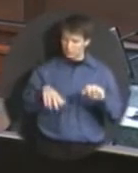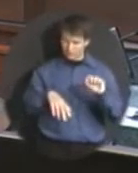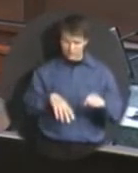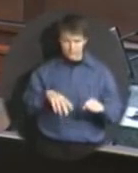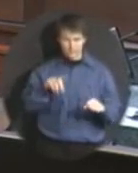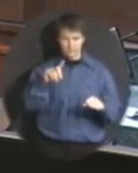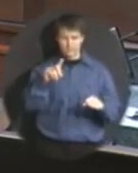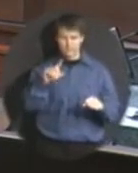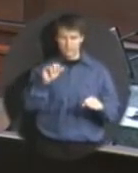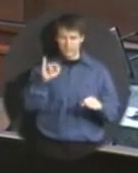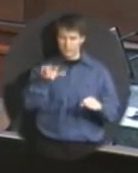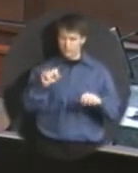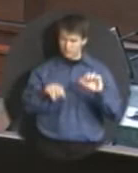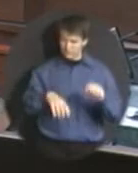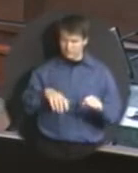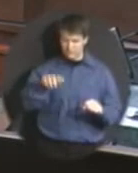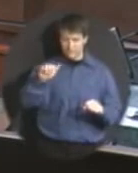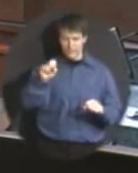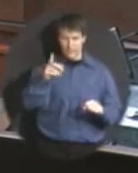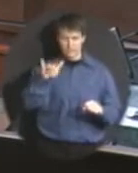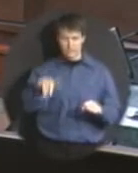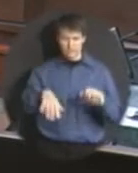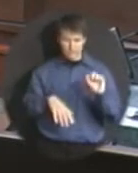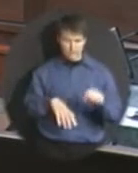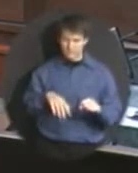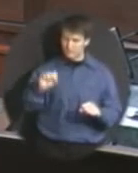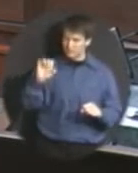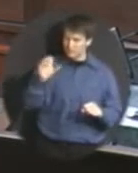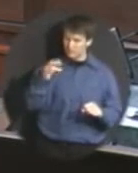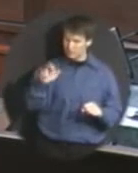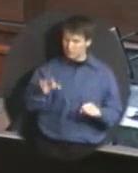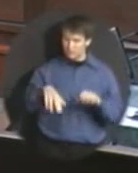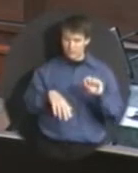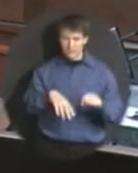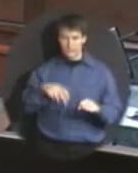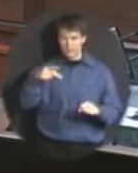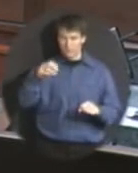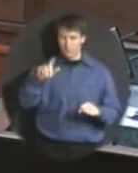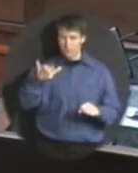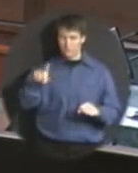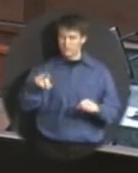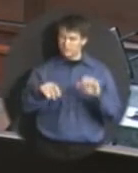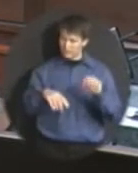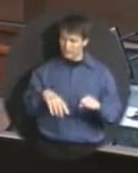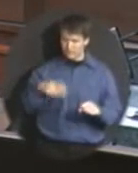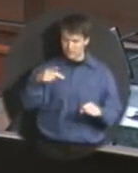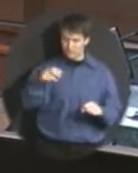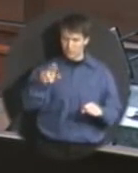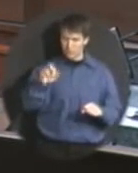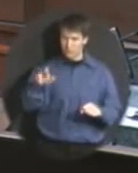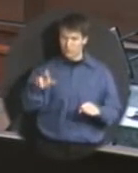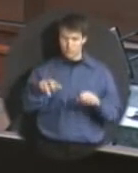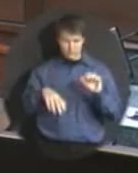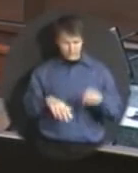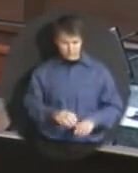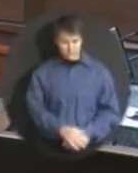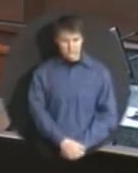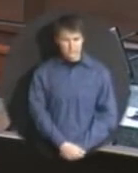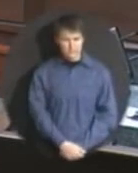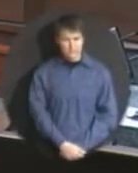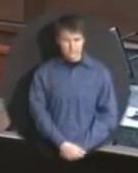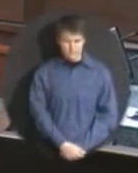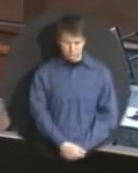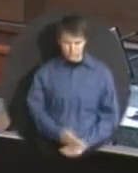Dr. Daniels? Yes. Ms. Ashley? Yes. Mr. Scheer? Yes. Mr. Poland? Yes. Mr. Parker? Yes.